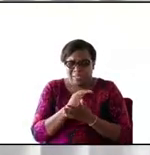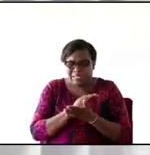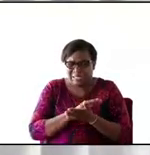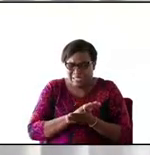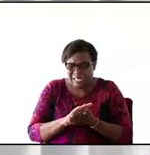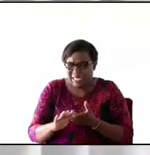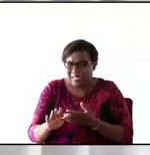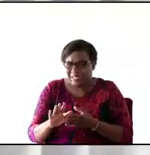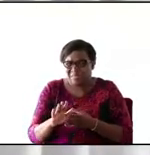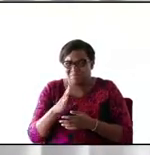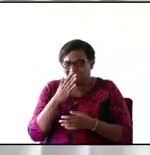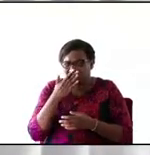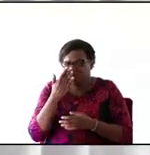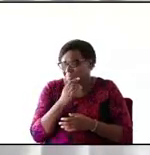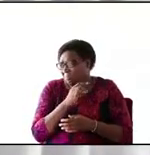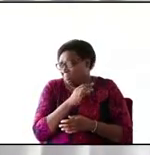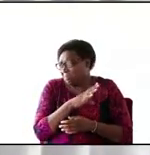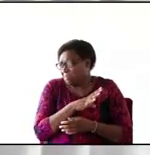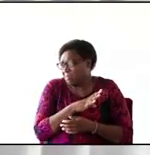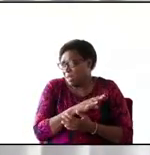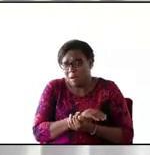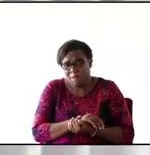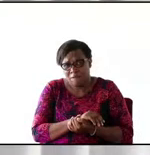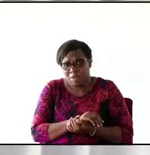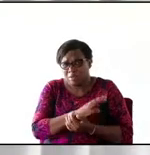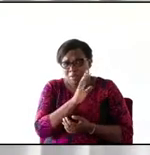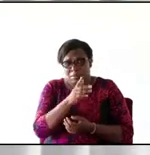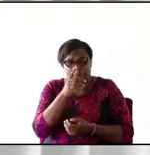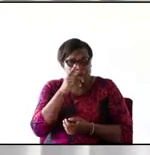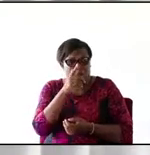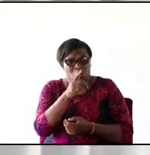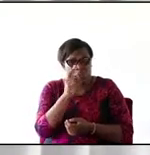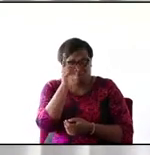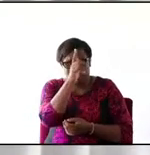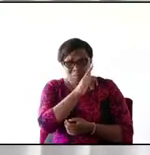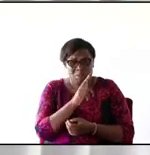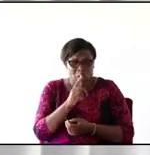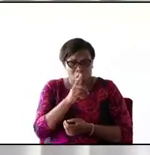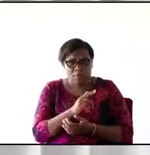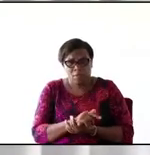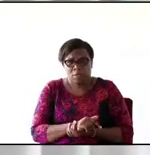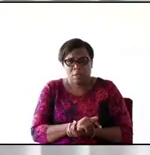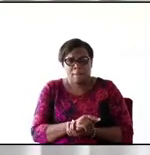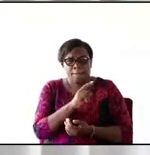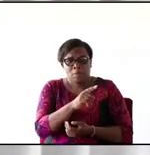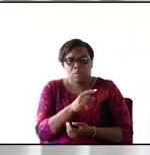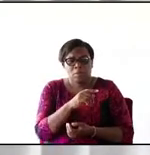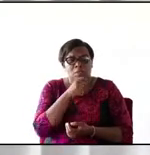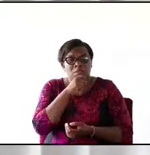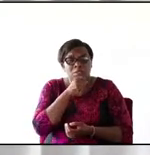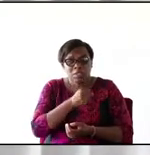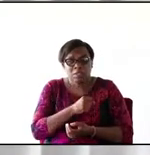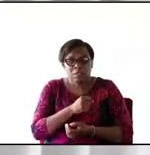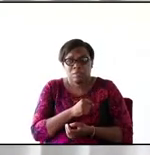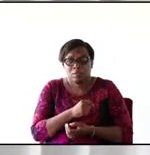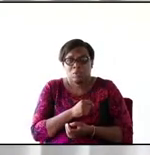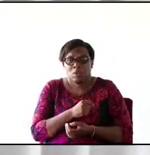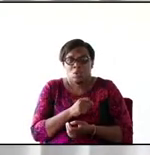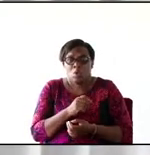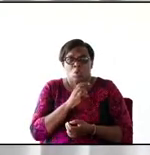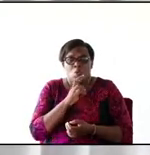never smelled good, never looked good. But this elderly lady was a member of the